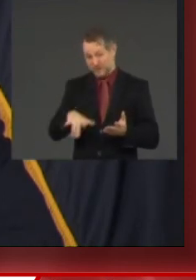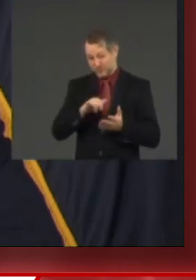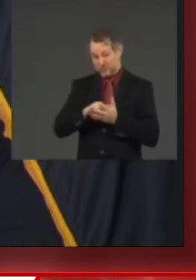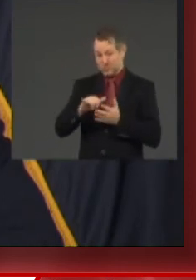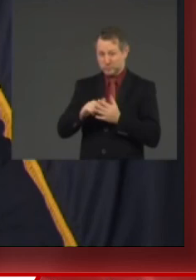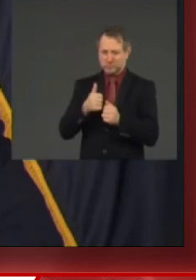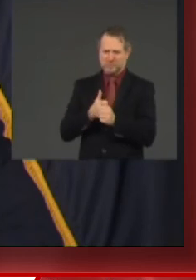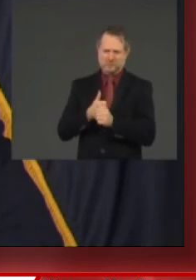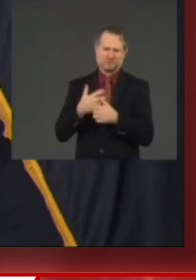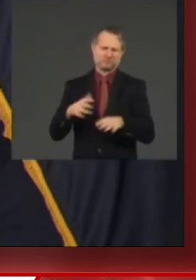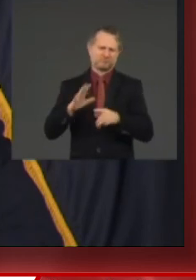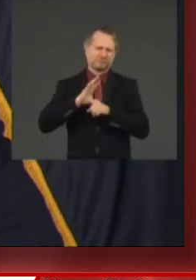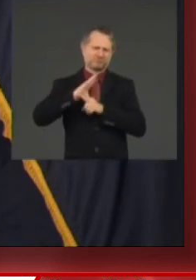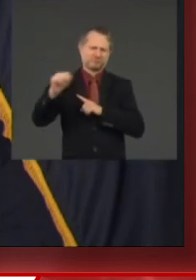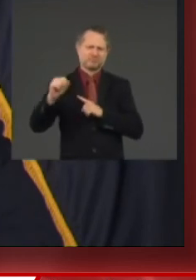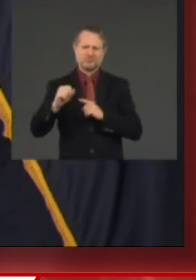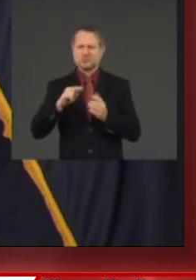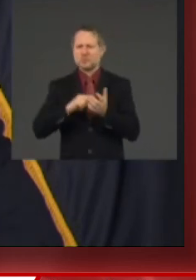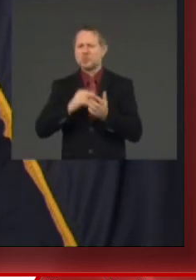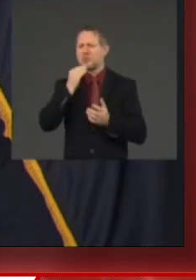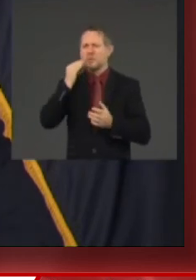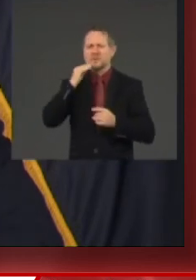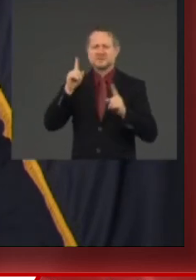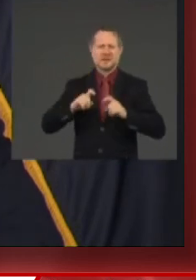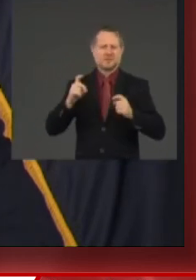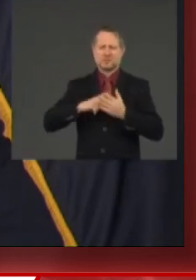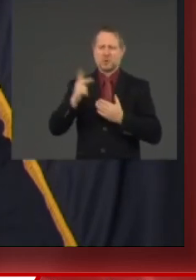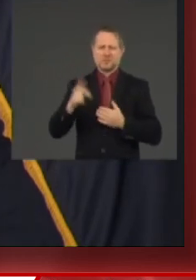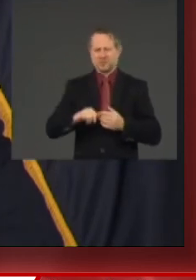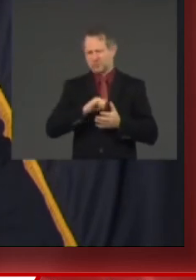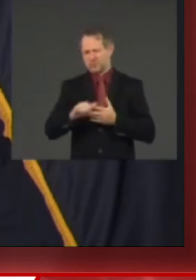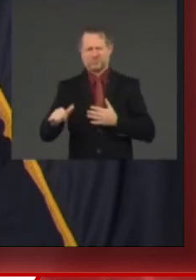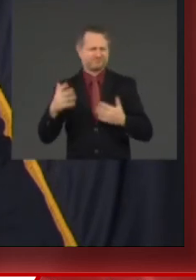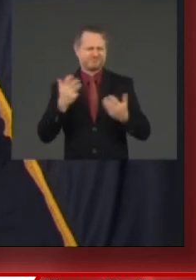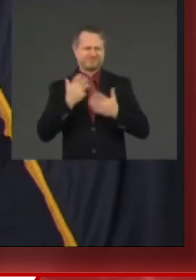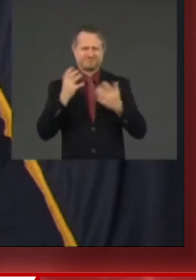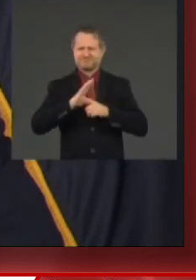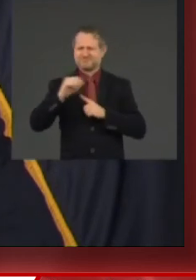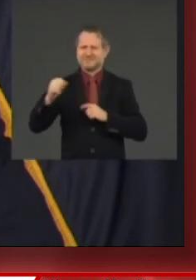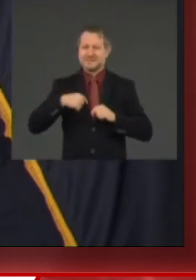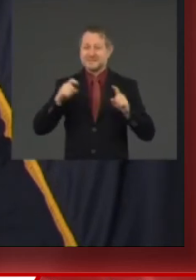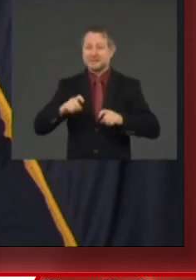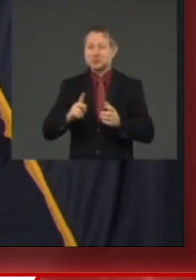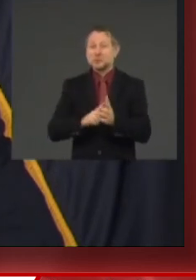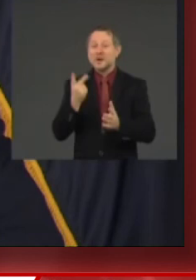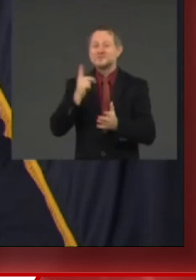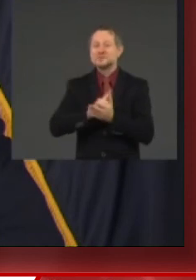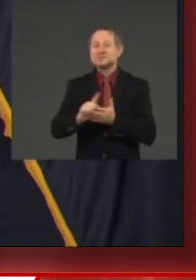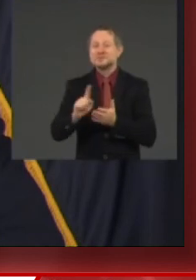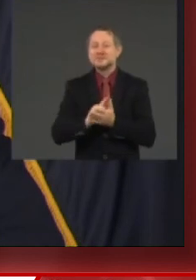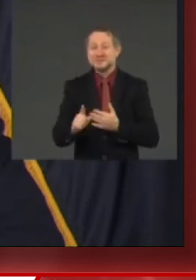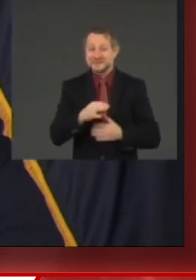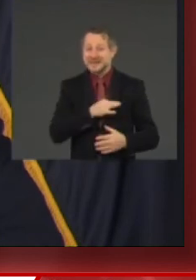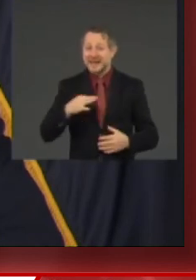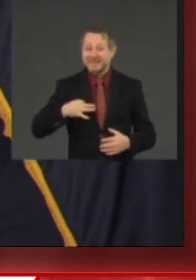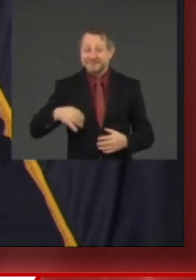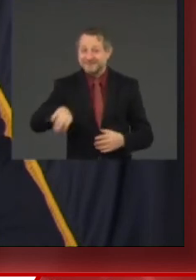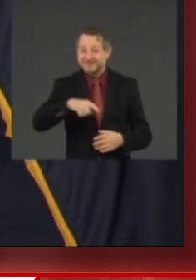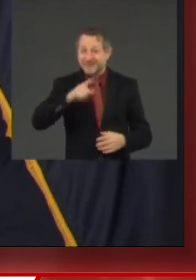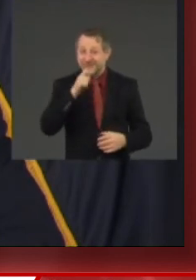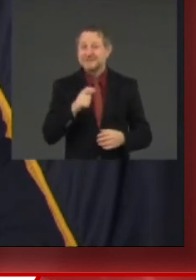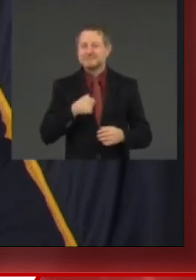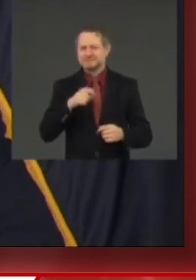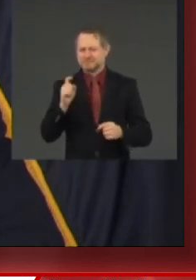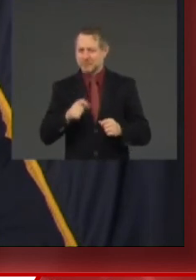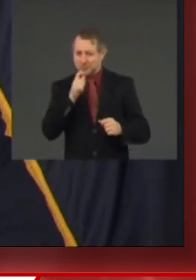So we'll continue to monitor this and bring you updates, and as we'll provide information about the link. One big thing to note today is the number of people who